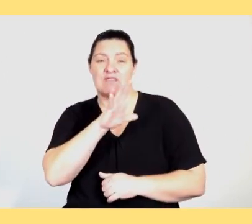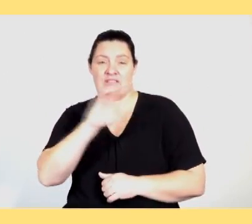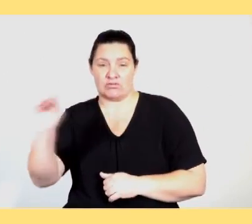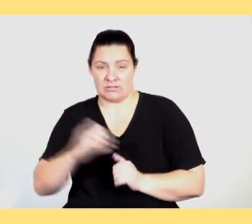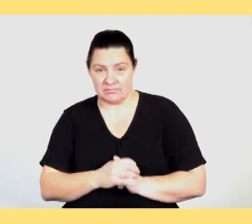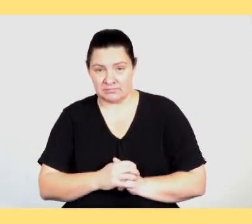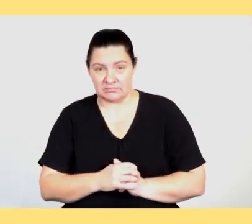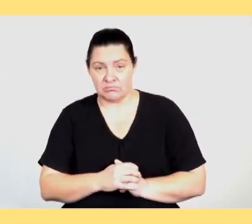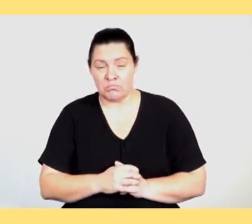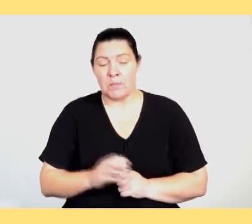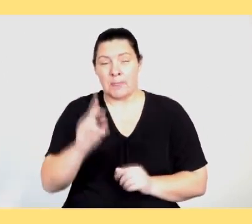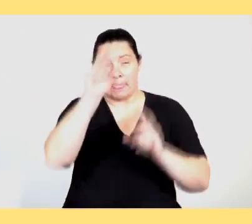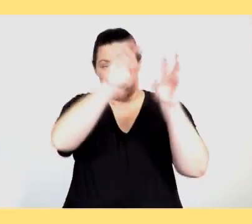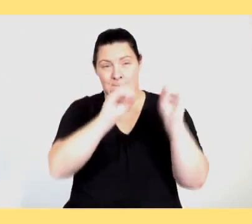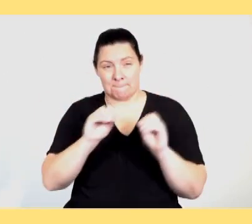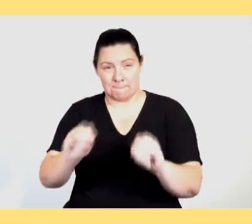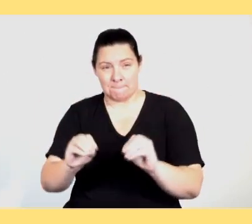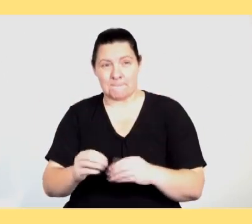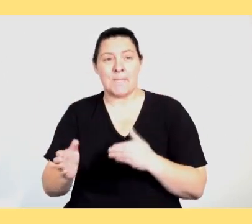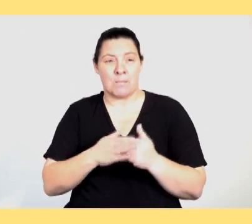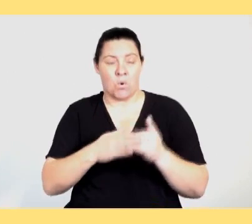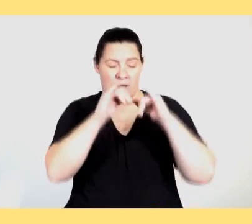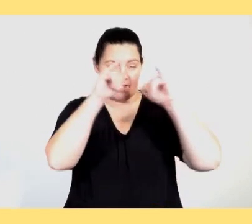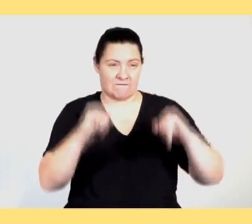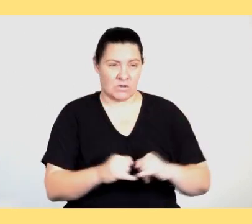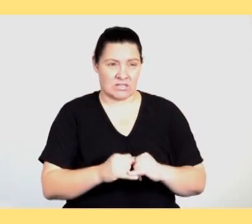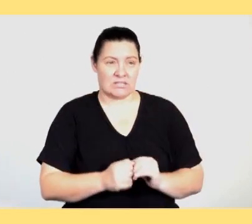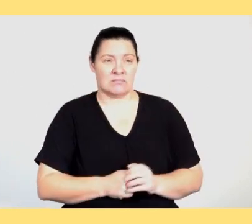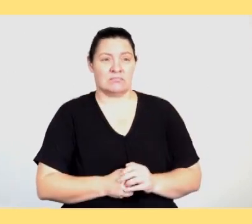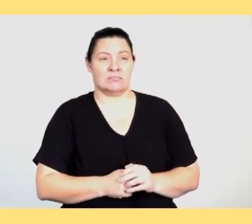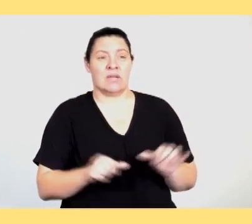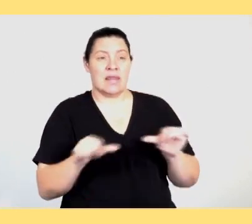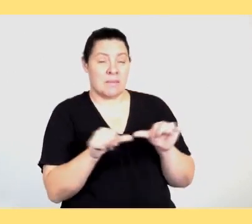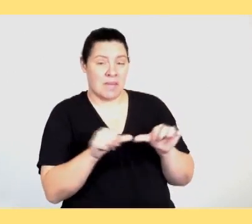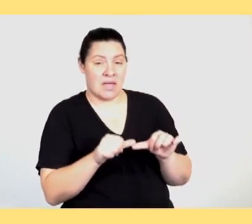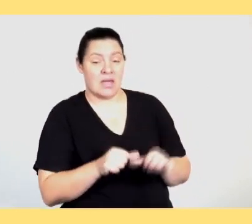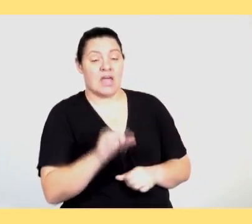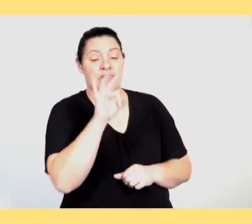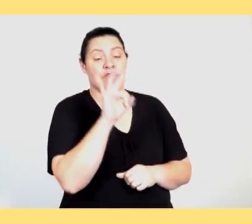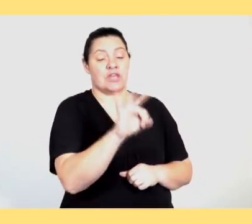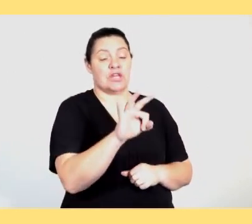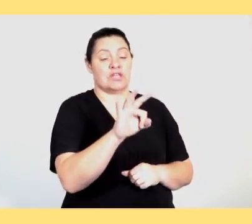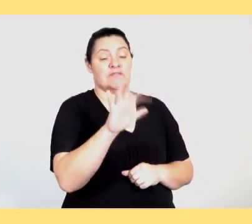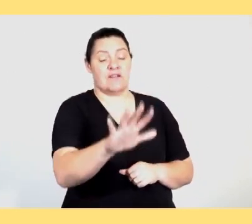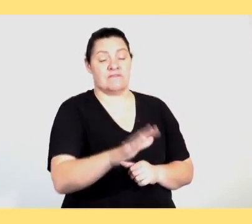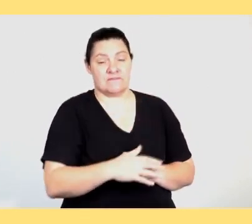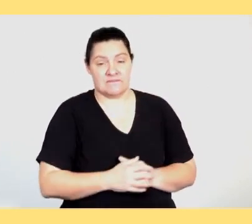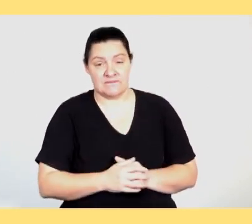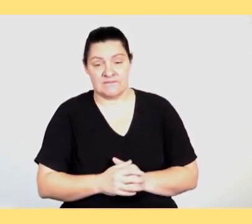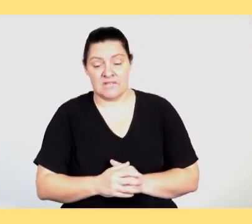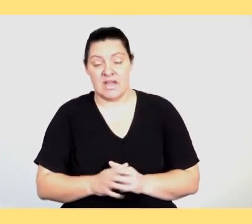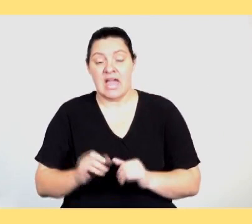7,500. So we're coming here. We're going to get again another invoice, which is invoice number